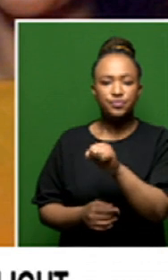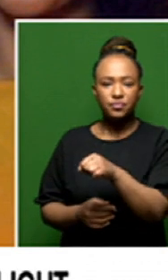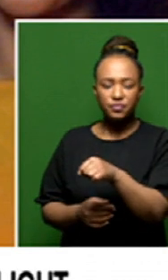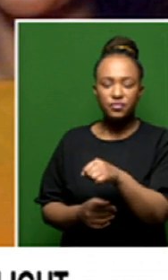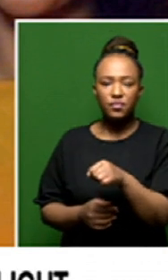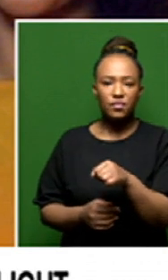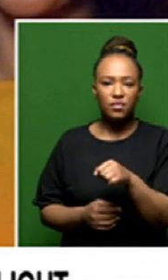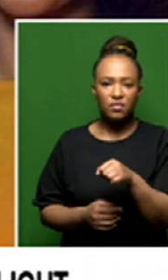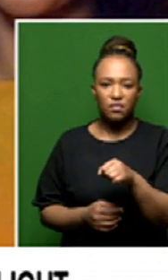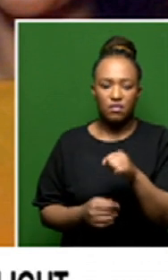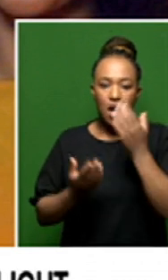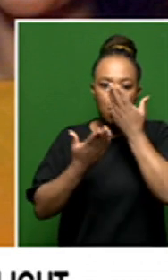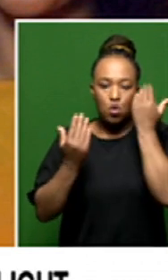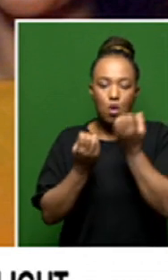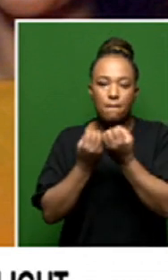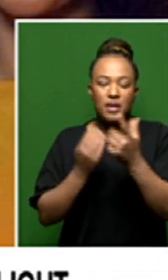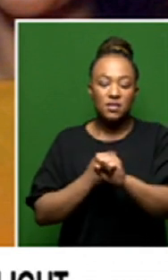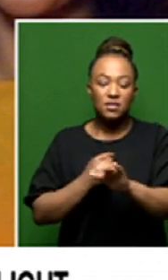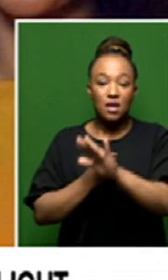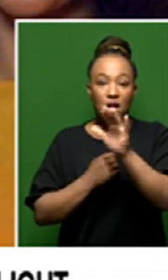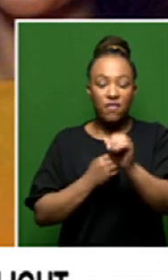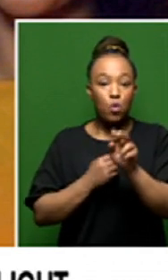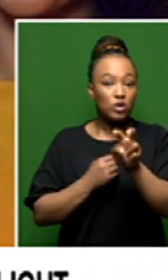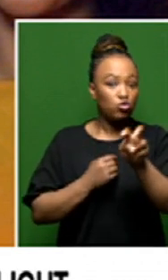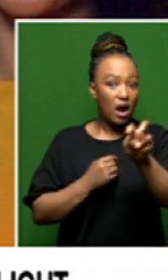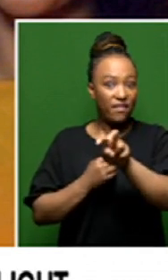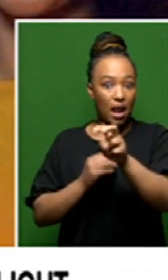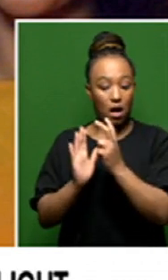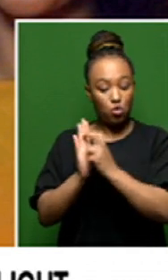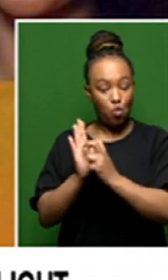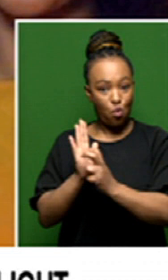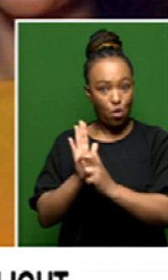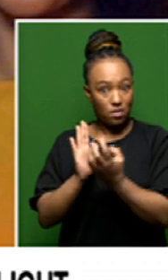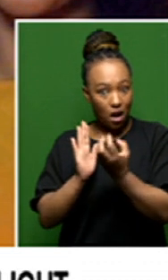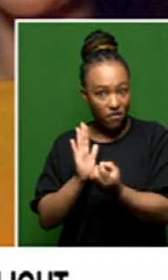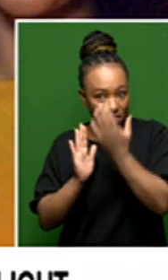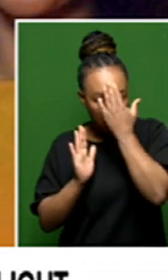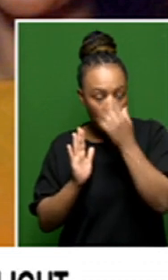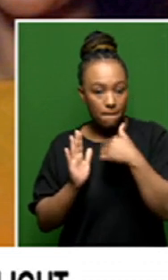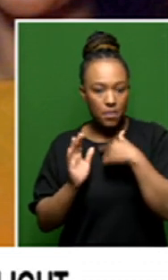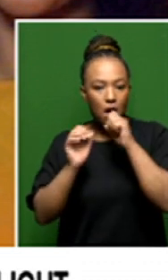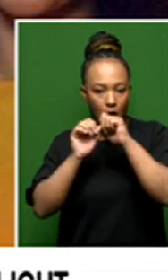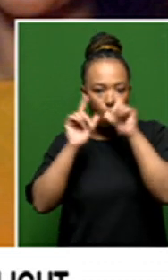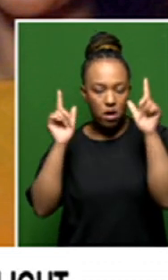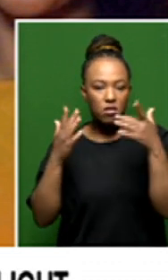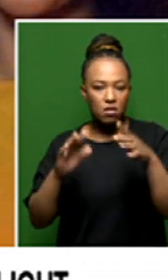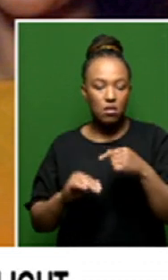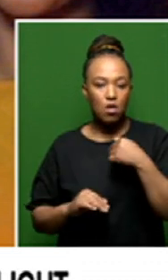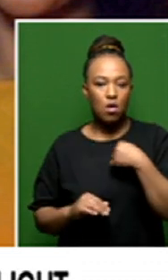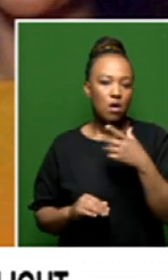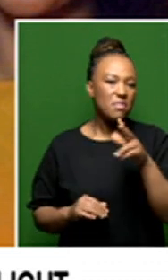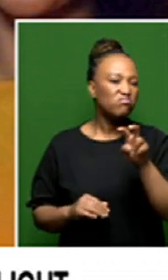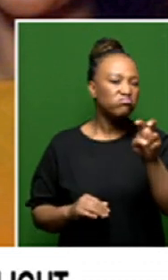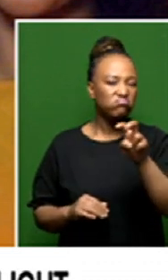don't know that many South African travelers are aware of these protocols that have been put into place. I'm aware of it. As I said, I'm a frequent traveler